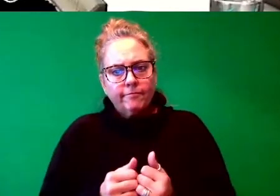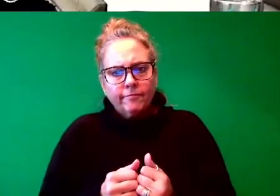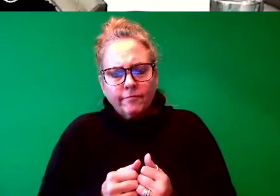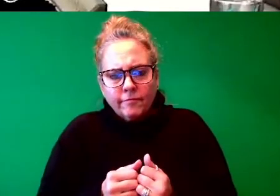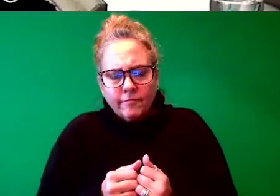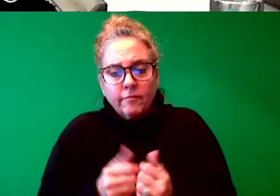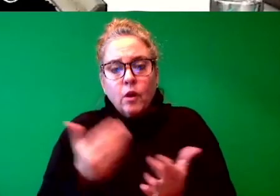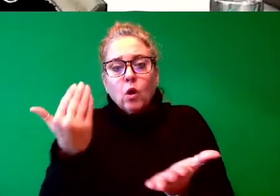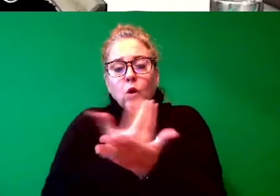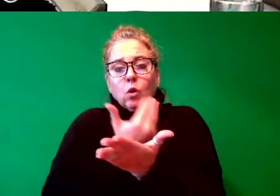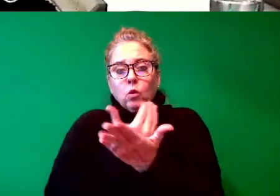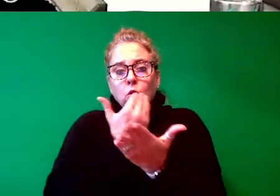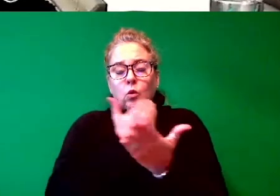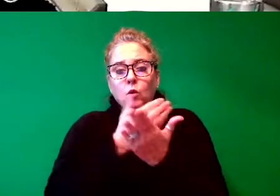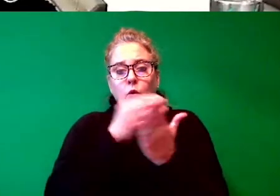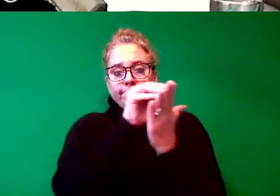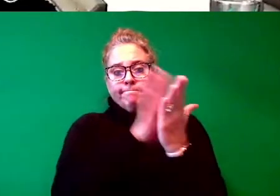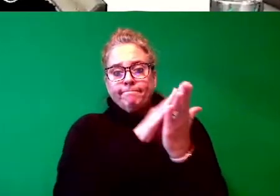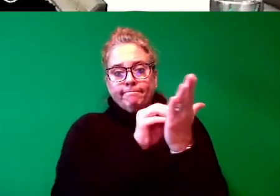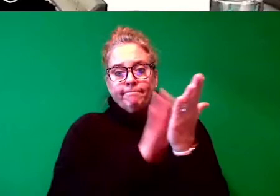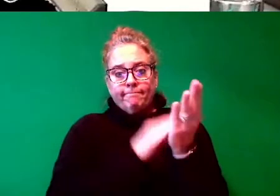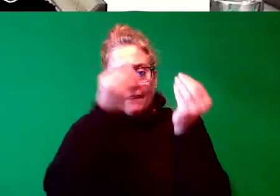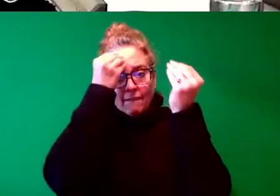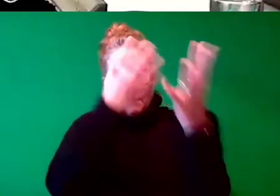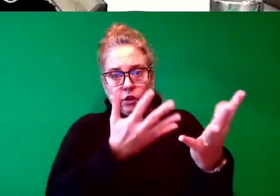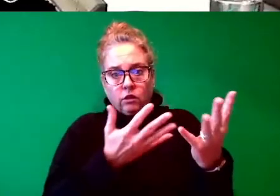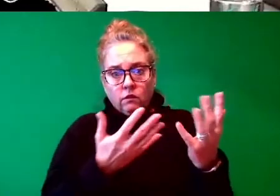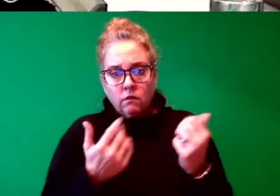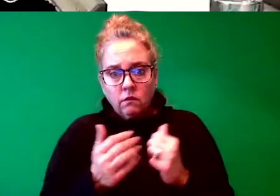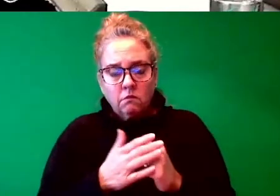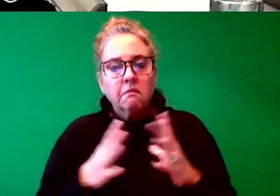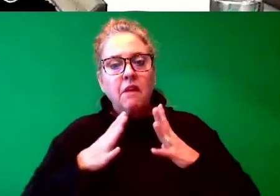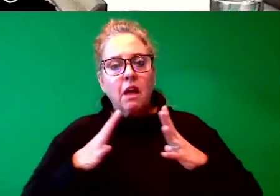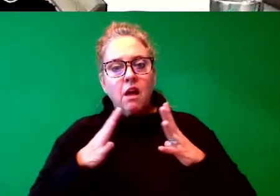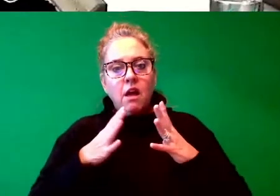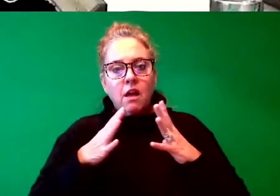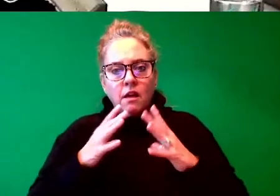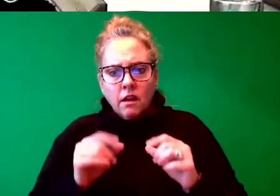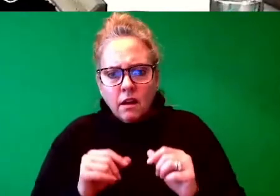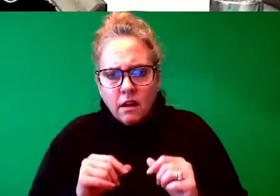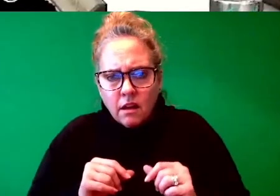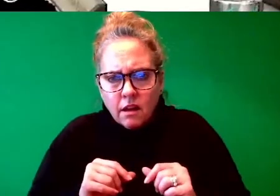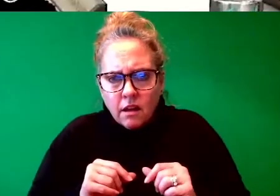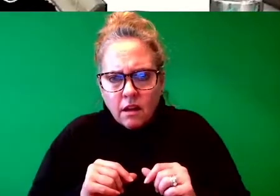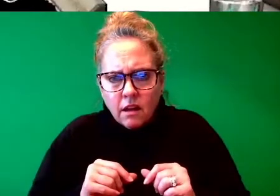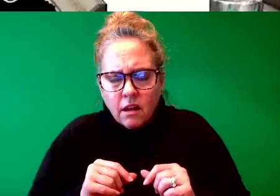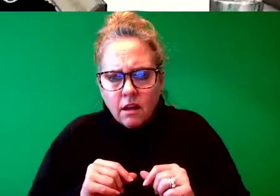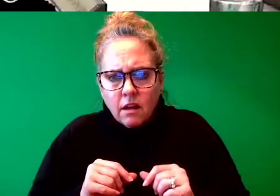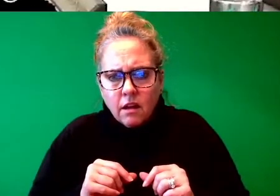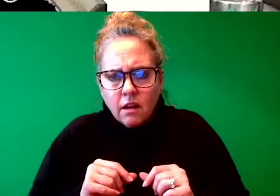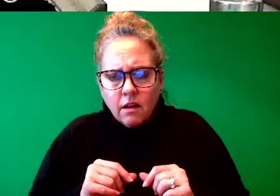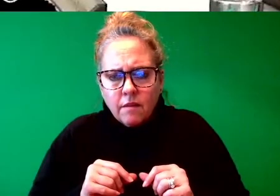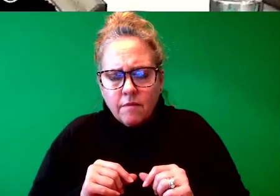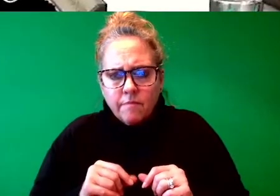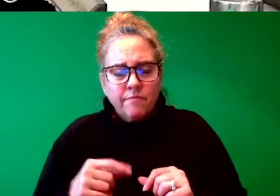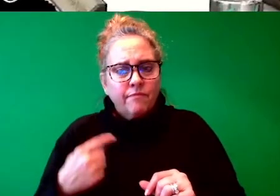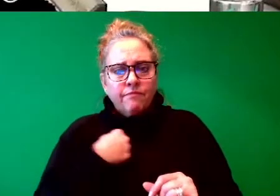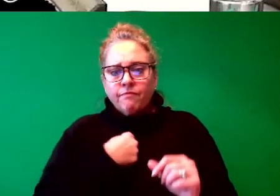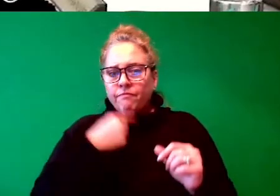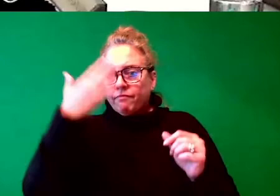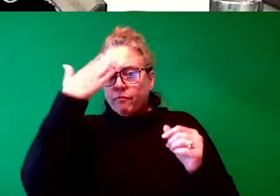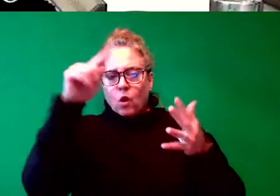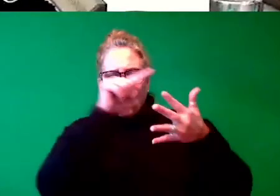new data is being considered. We don't know yet what we don't know. The first wrong lesson